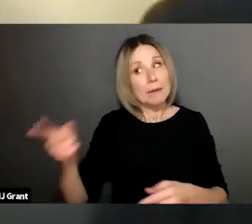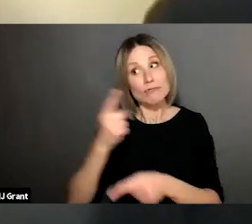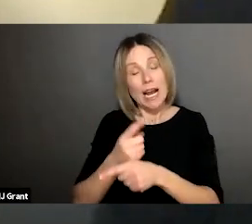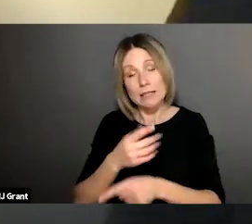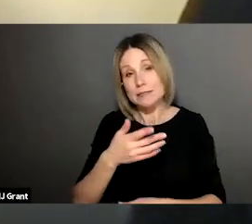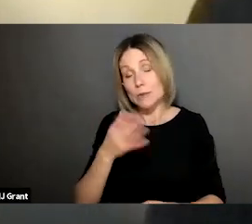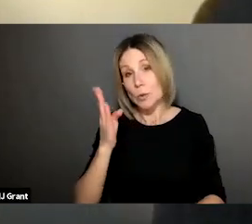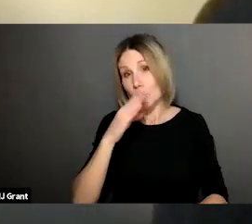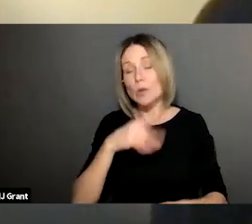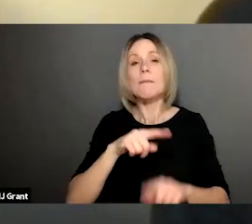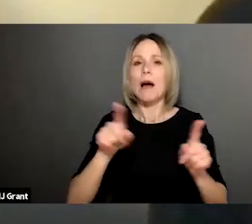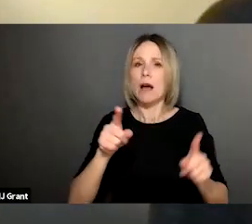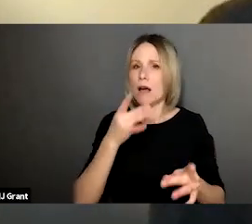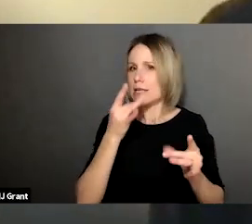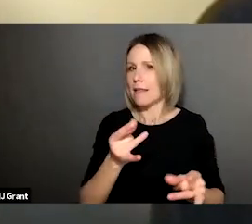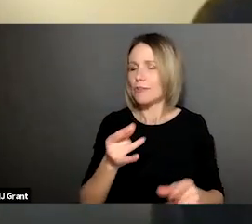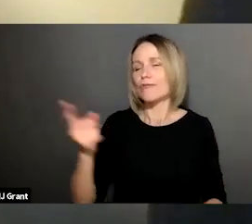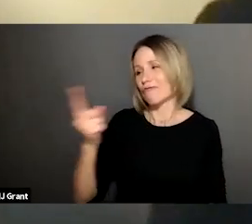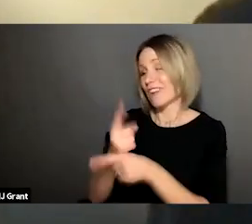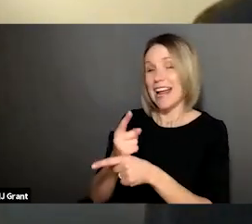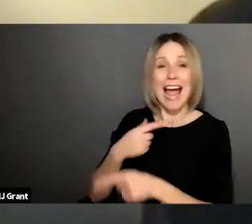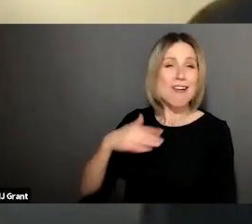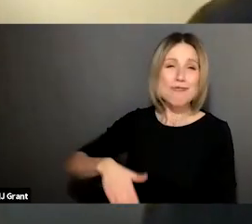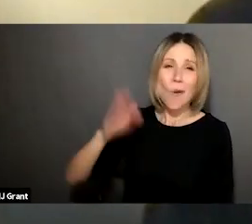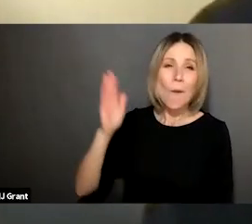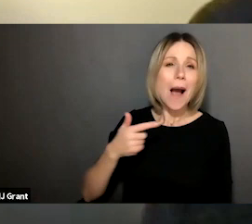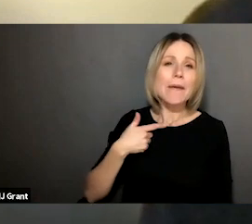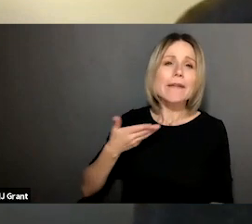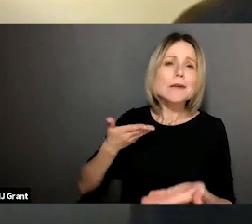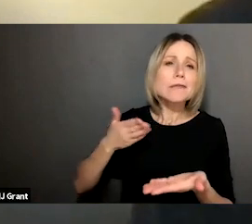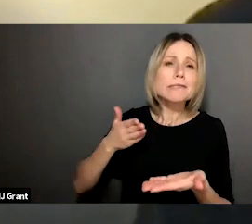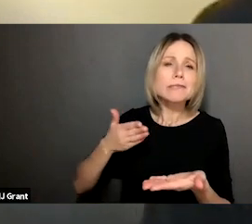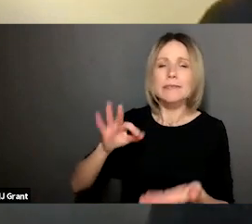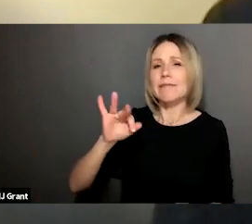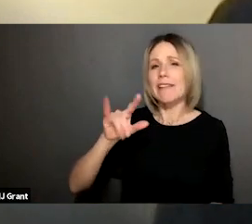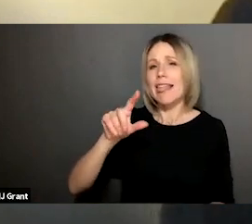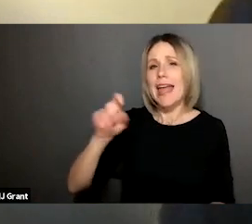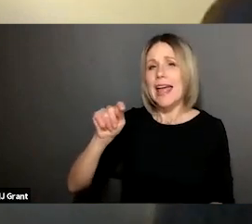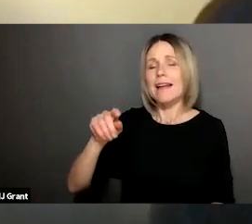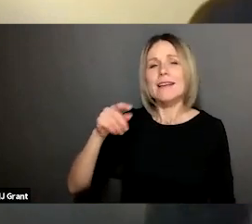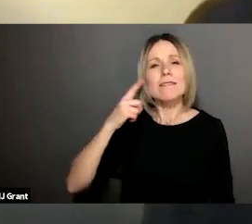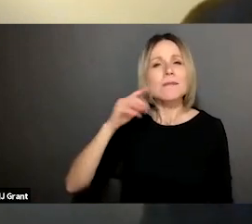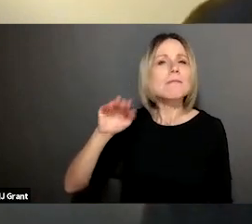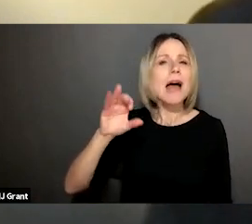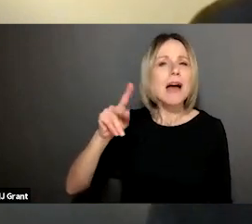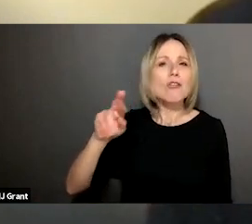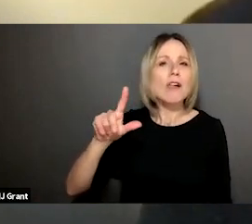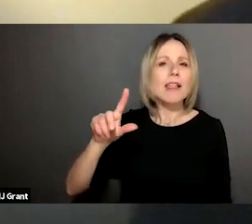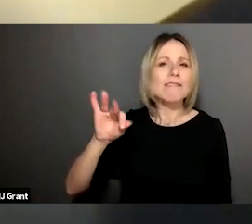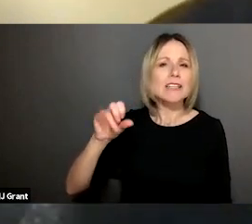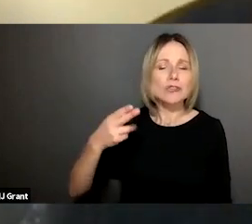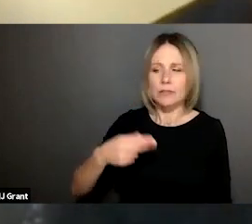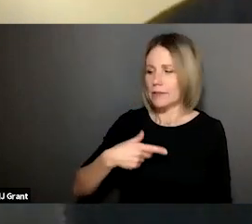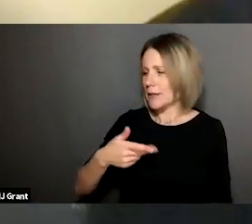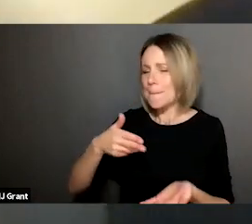fillets of mackerel, you know, sauteed in butter, you know, and for breakfast with my dad. So